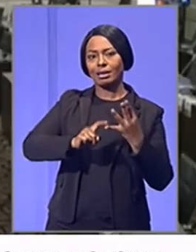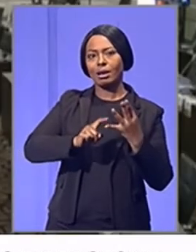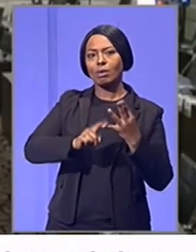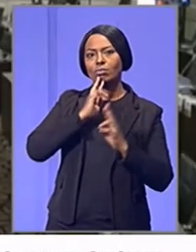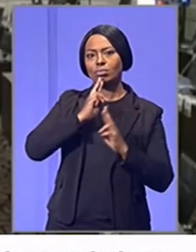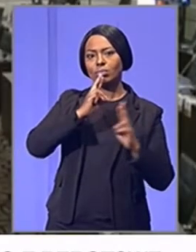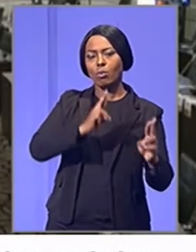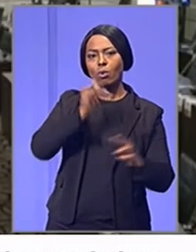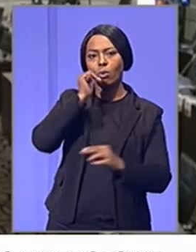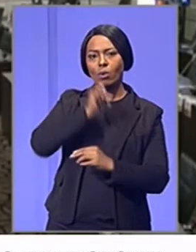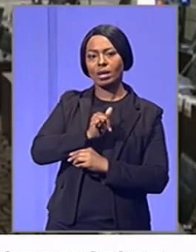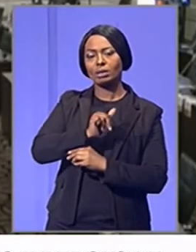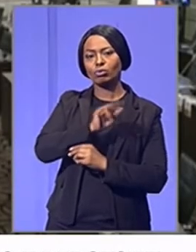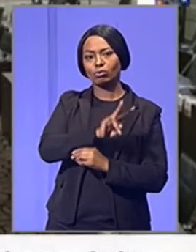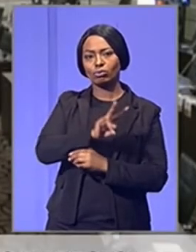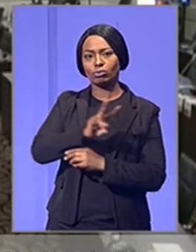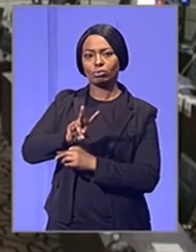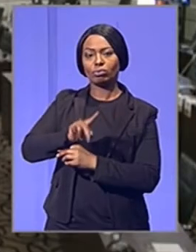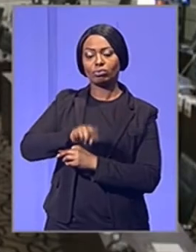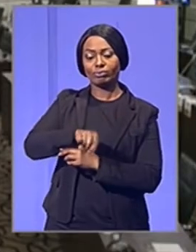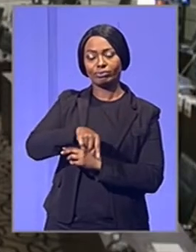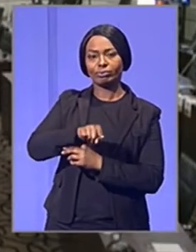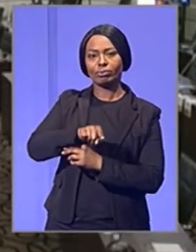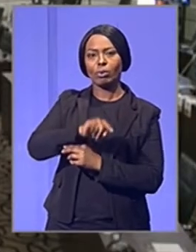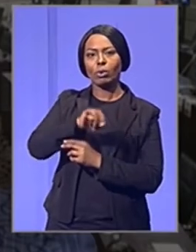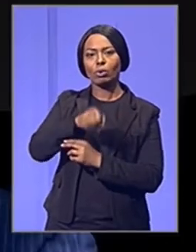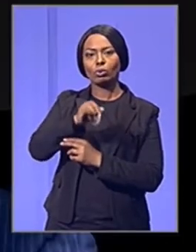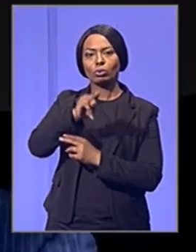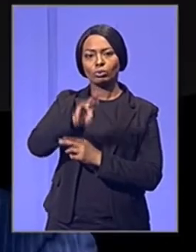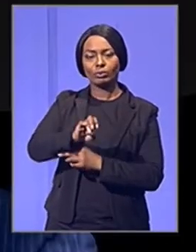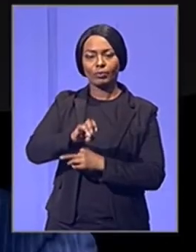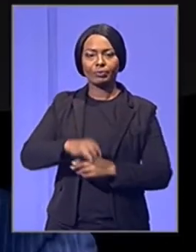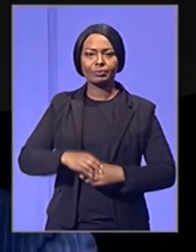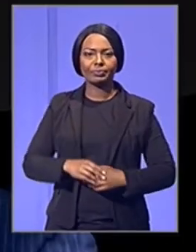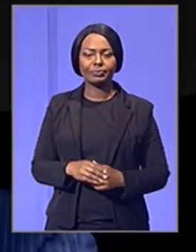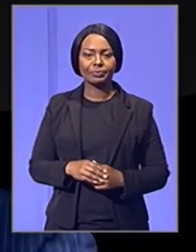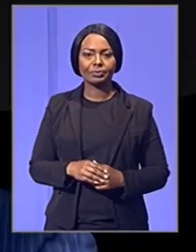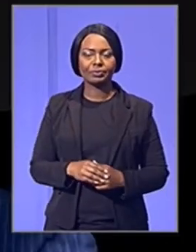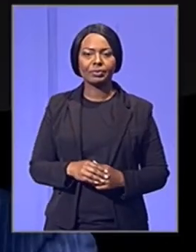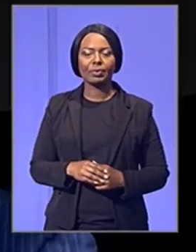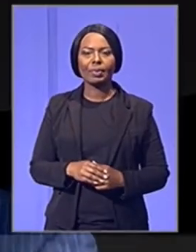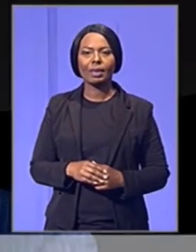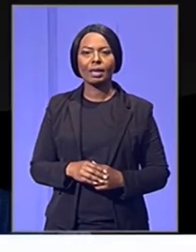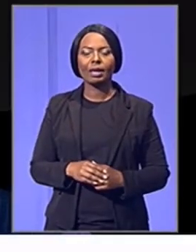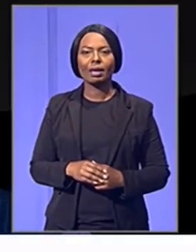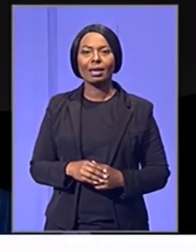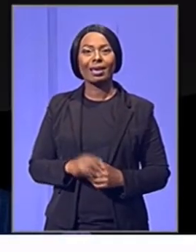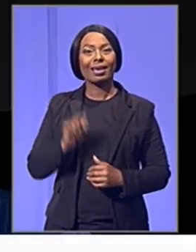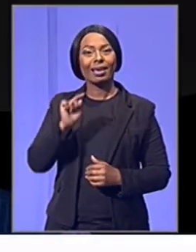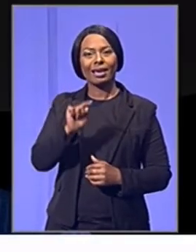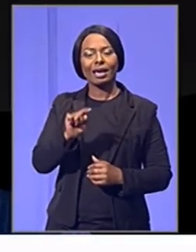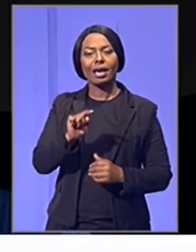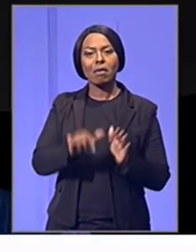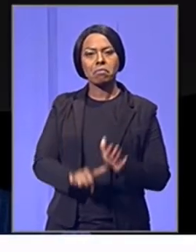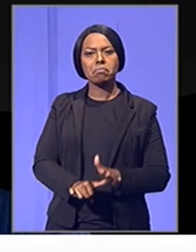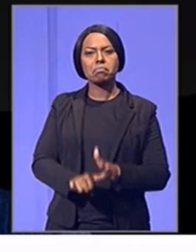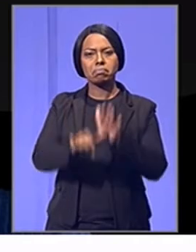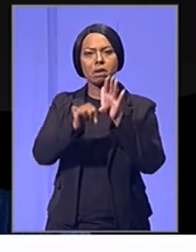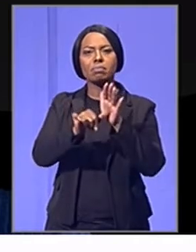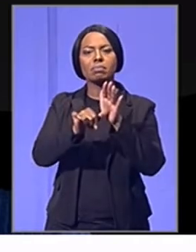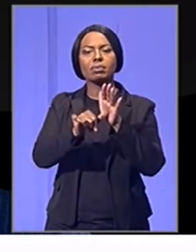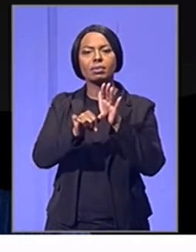lesoma Mabedi Pedi. For me, this touches on the ethical issues